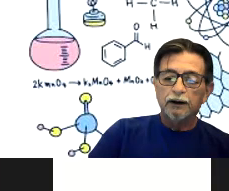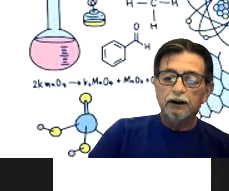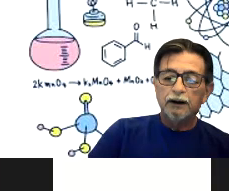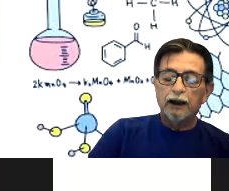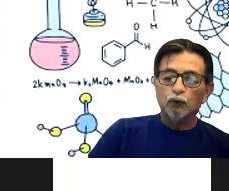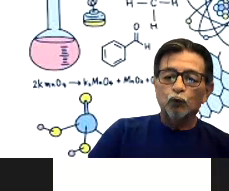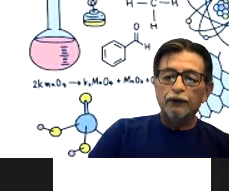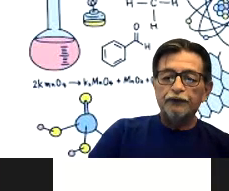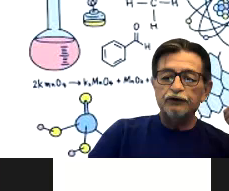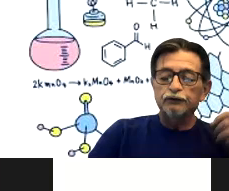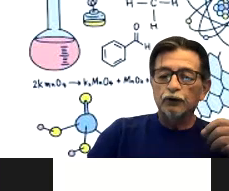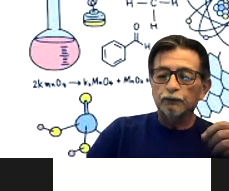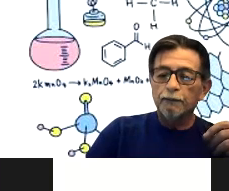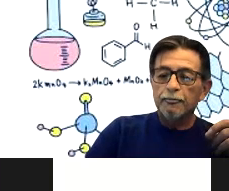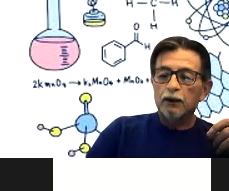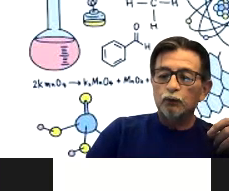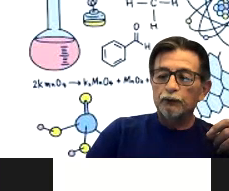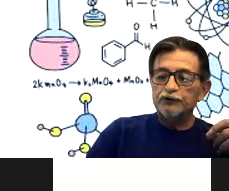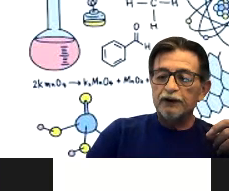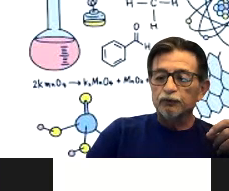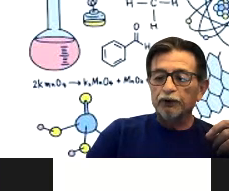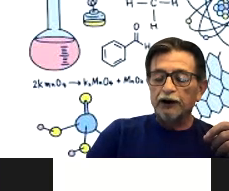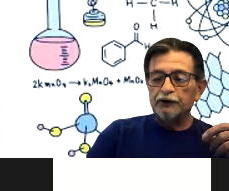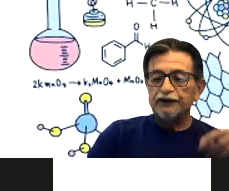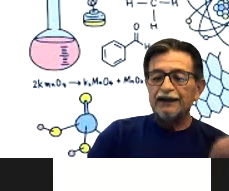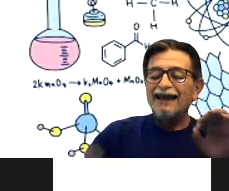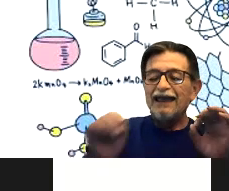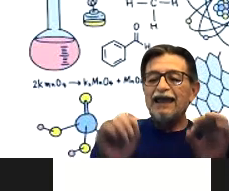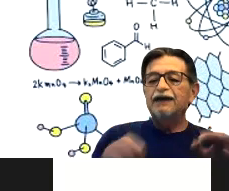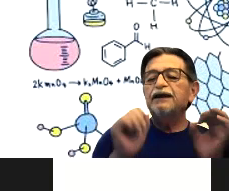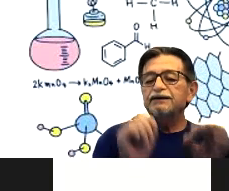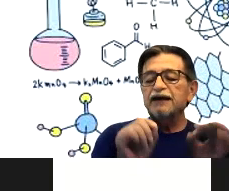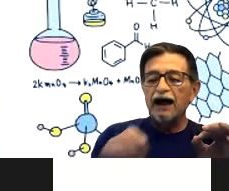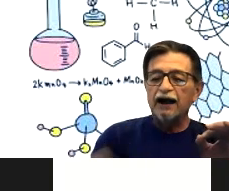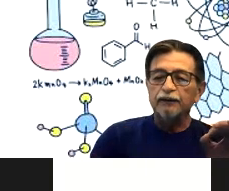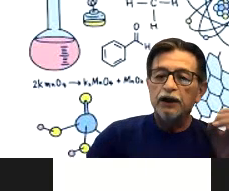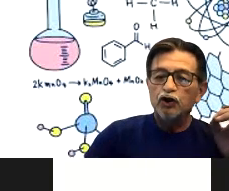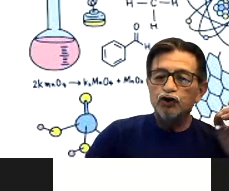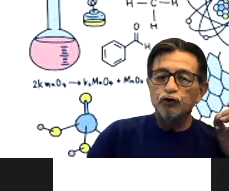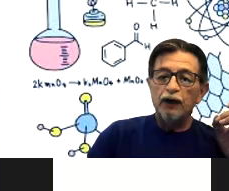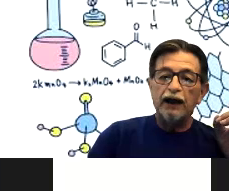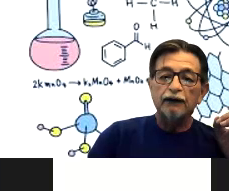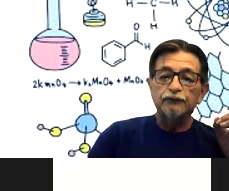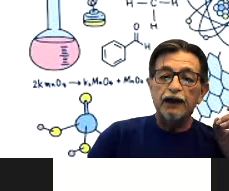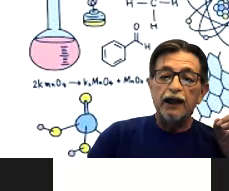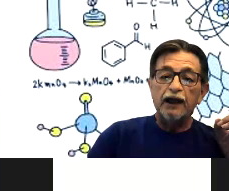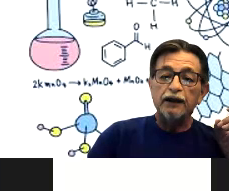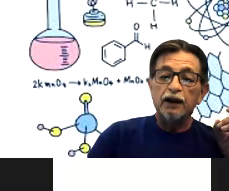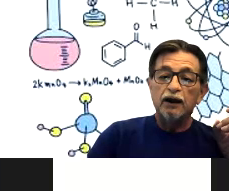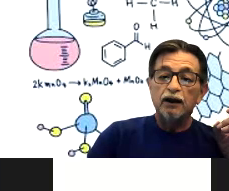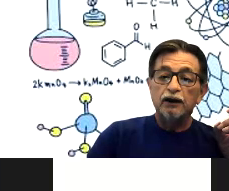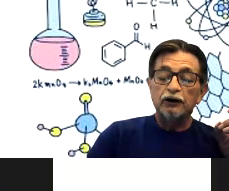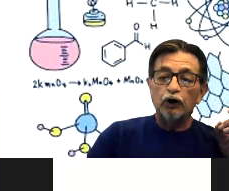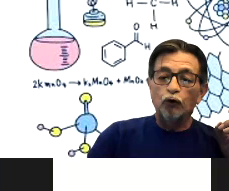All right. Now, one thing to note with respect to polarity, anytime you have